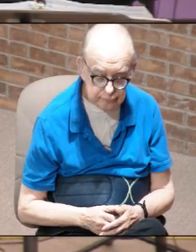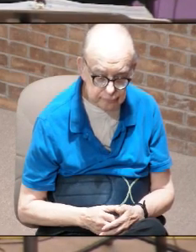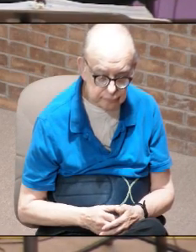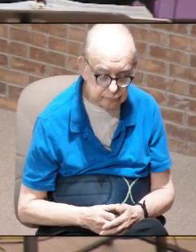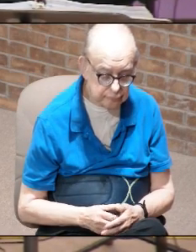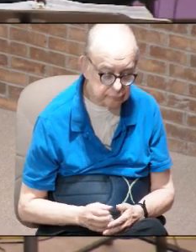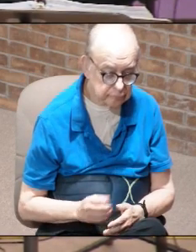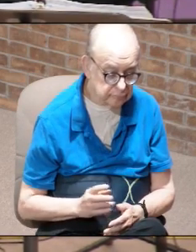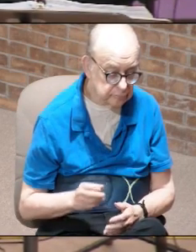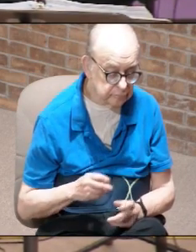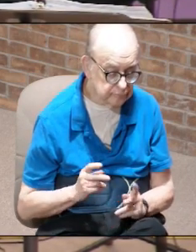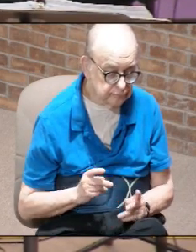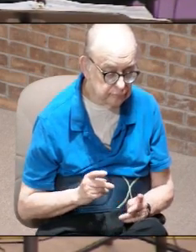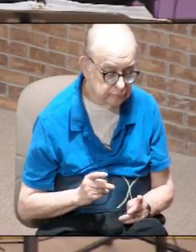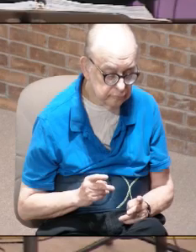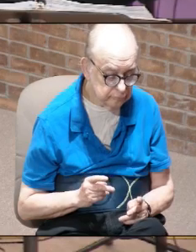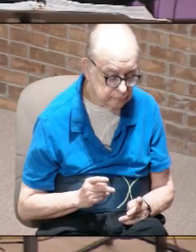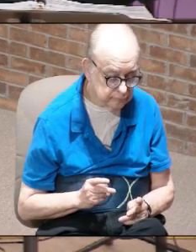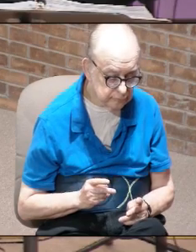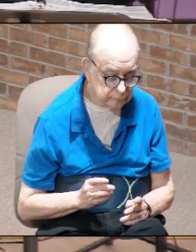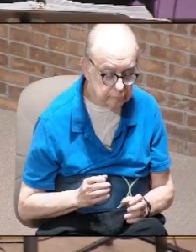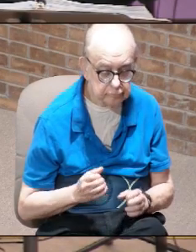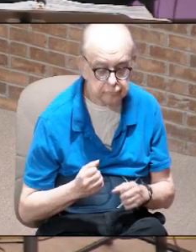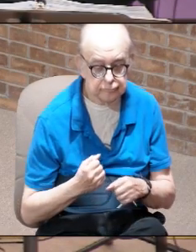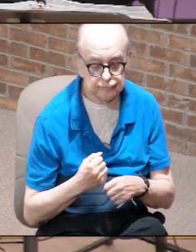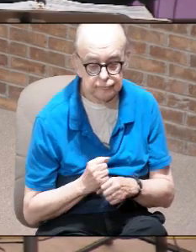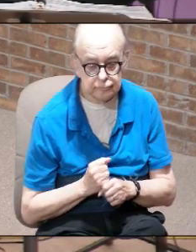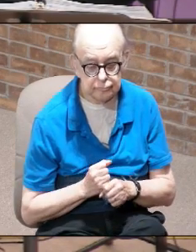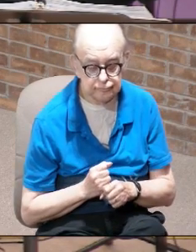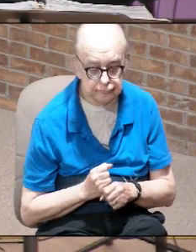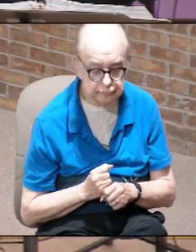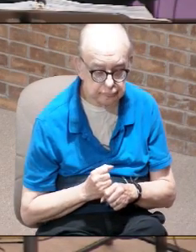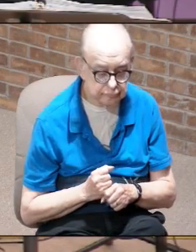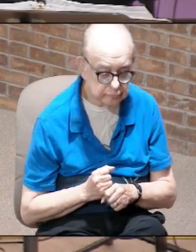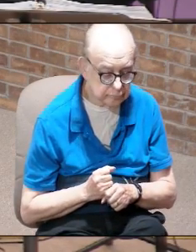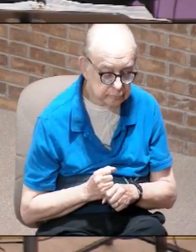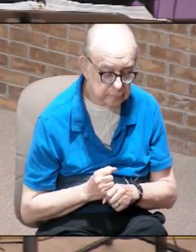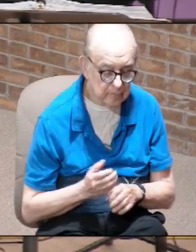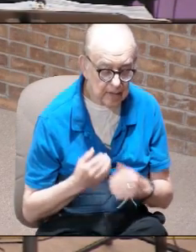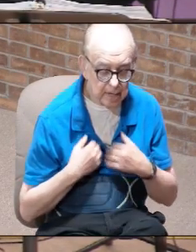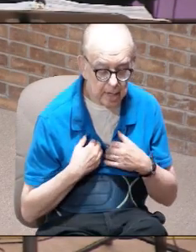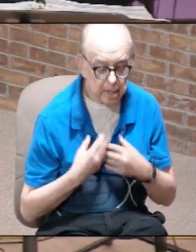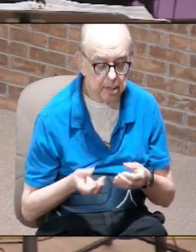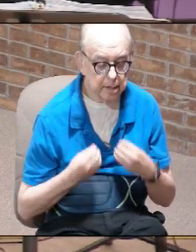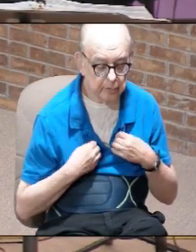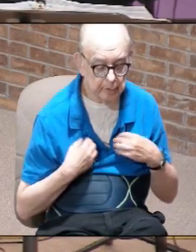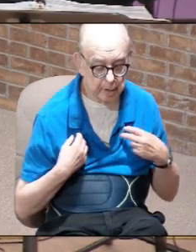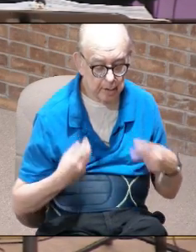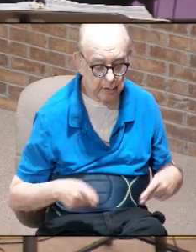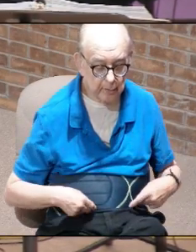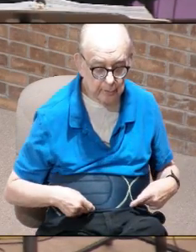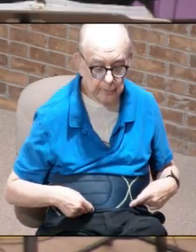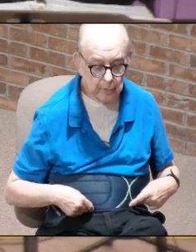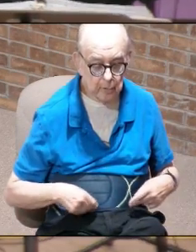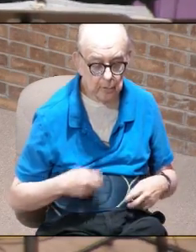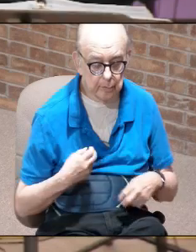And upsetting just causes my heart and physical problems or mental